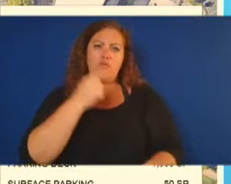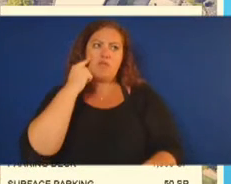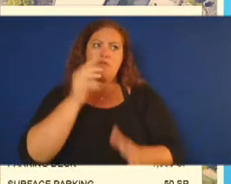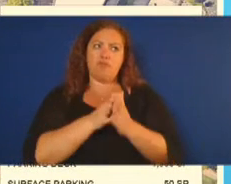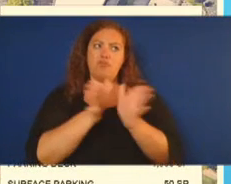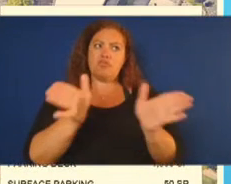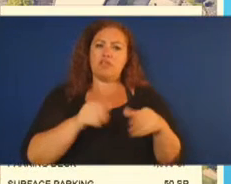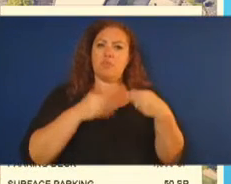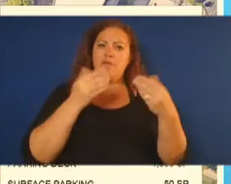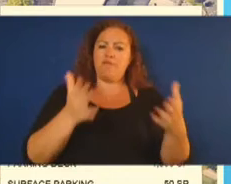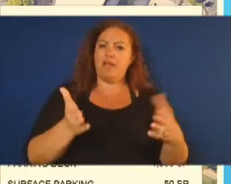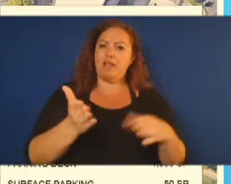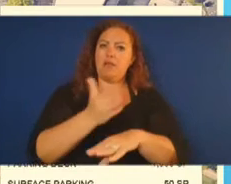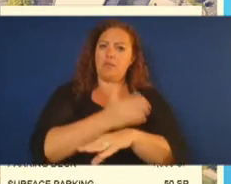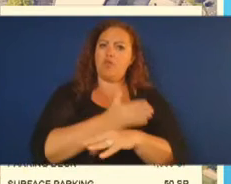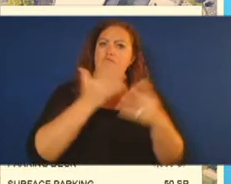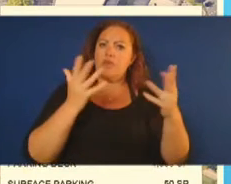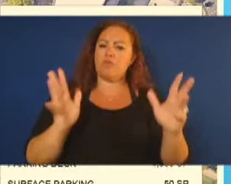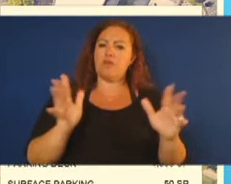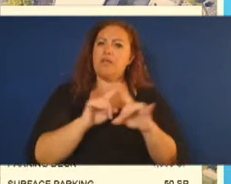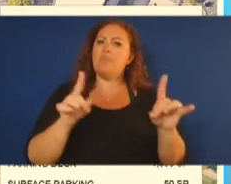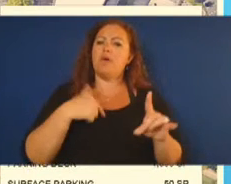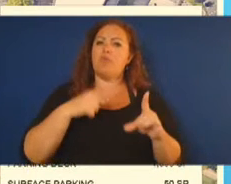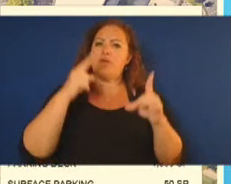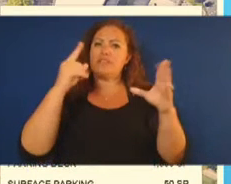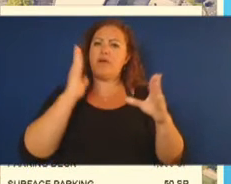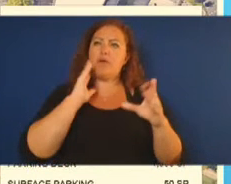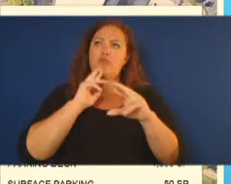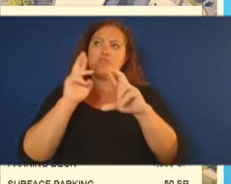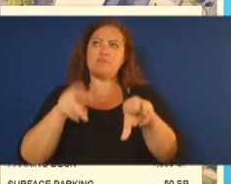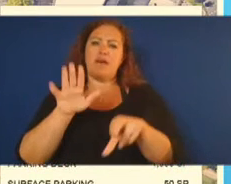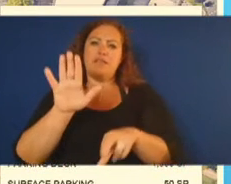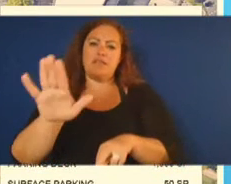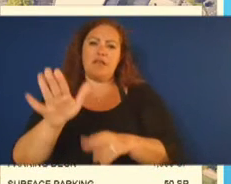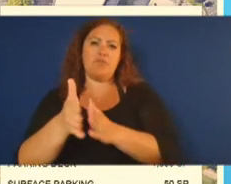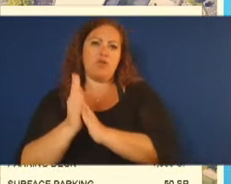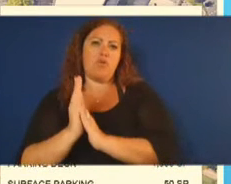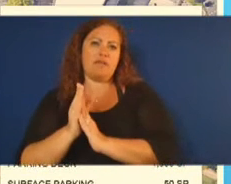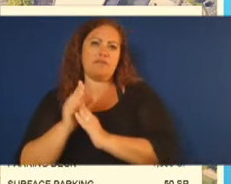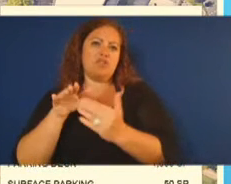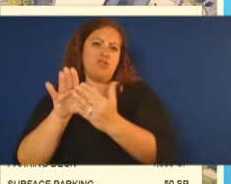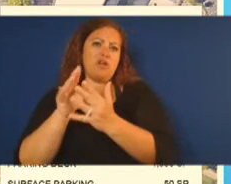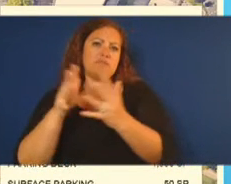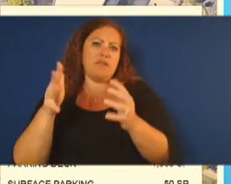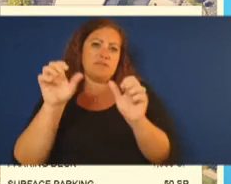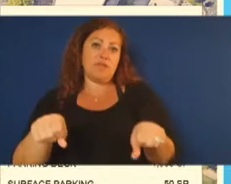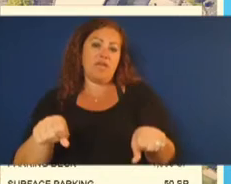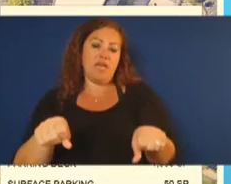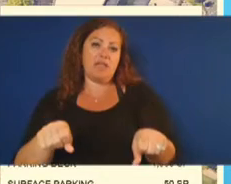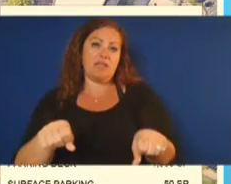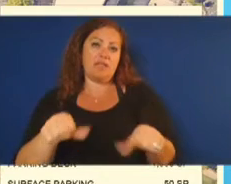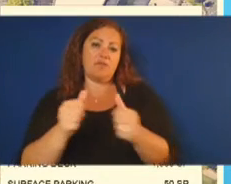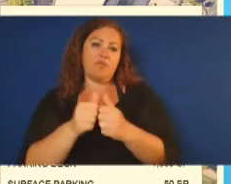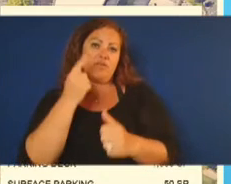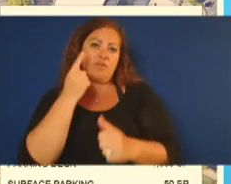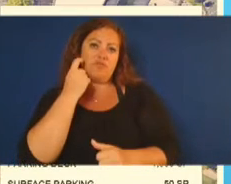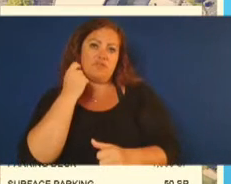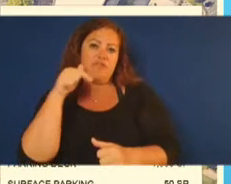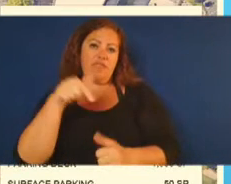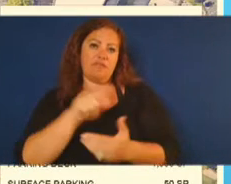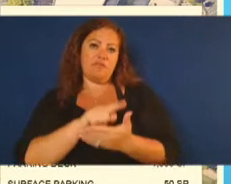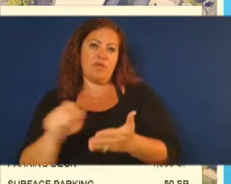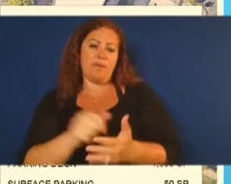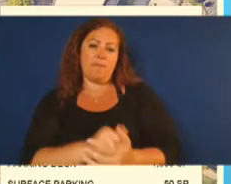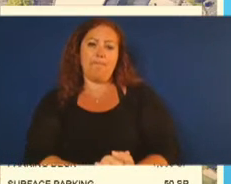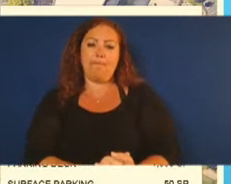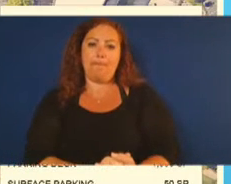significant ones already uh but we expect that we'll respond to those um in address as many of those as we can in our resubmittal this week